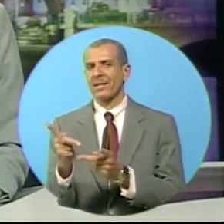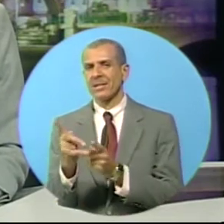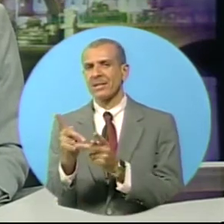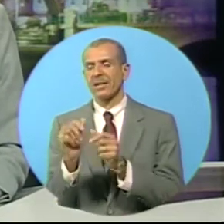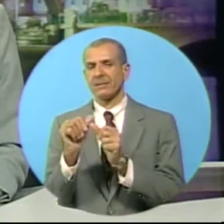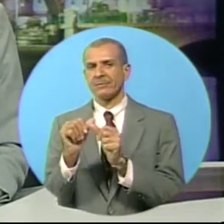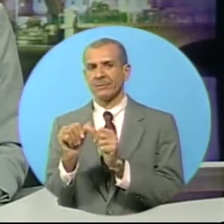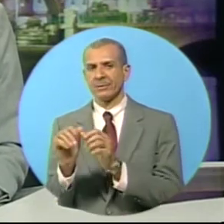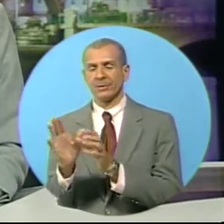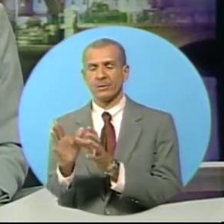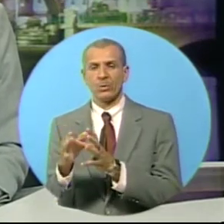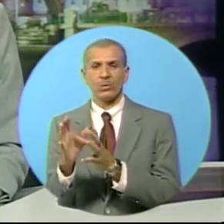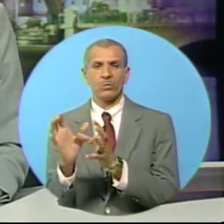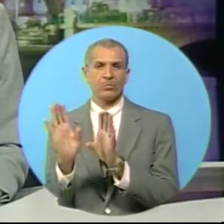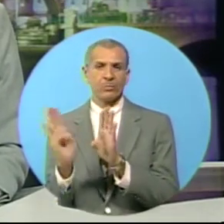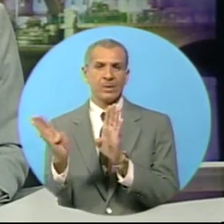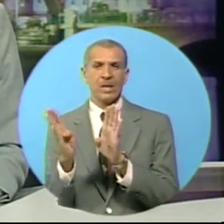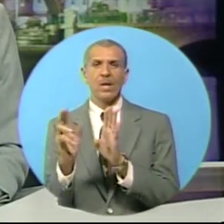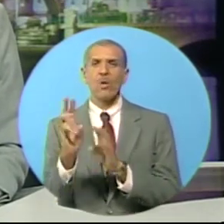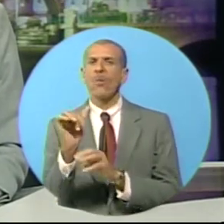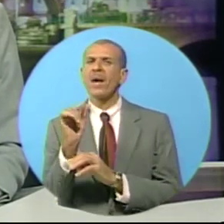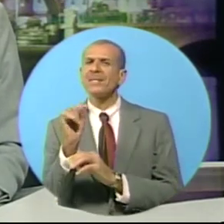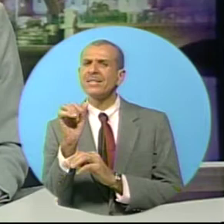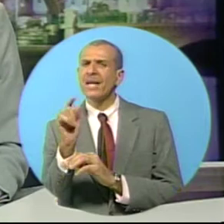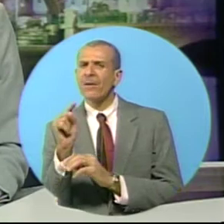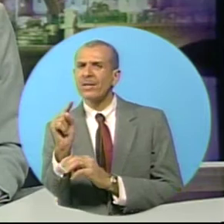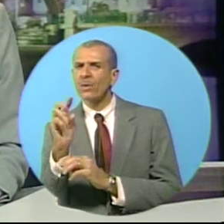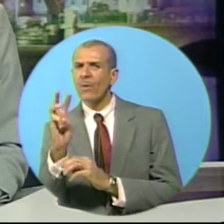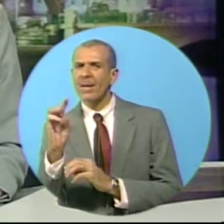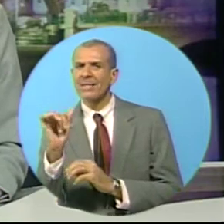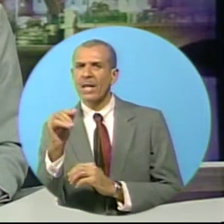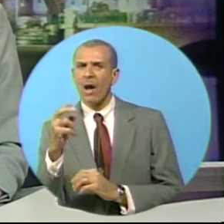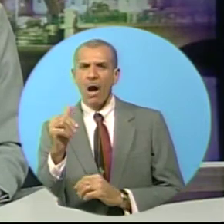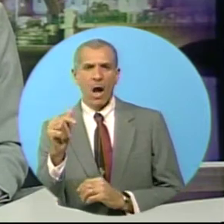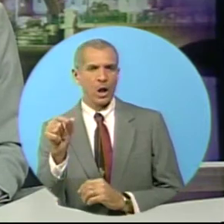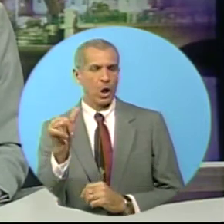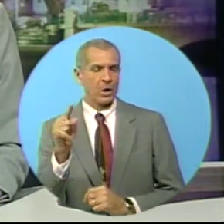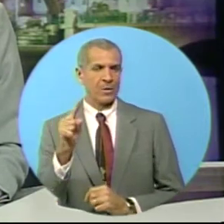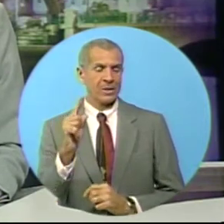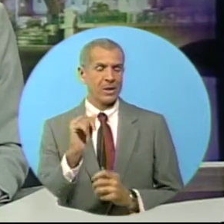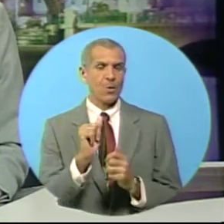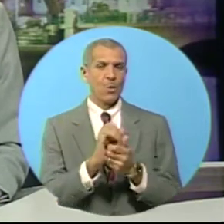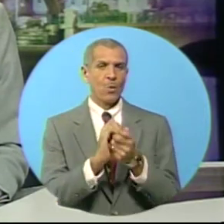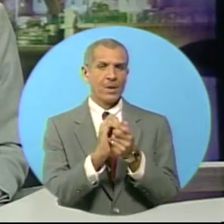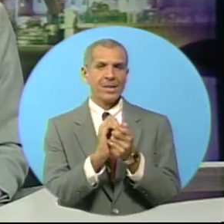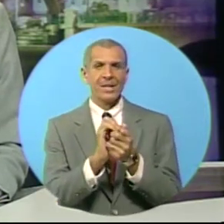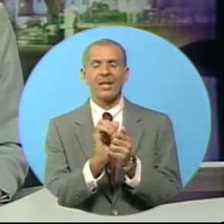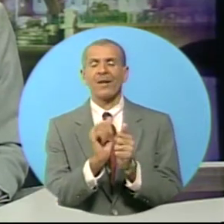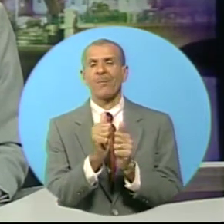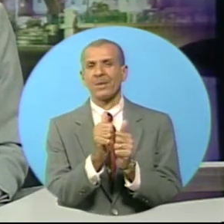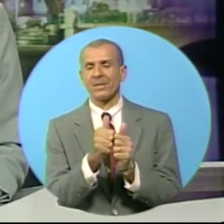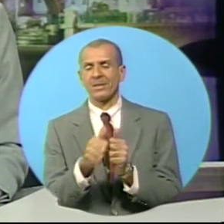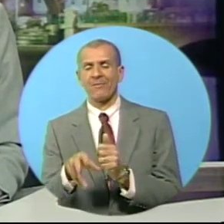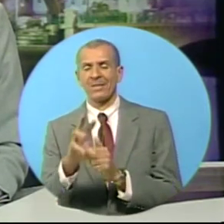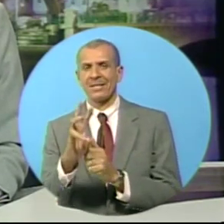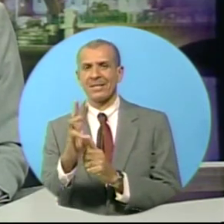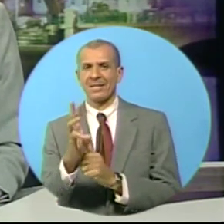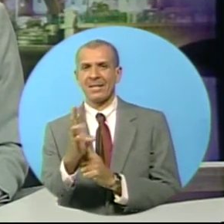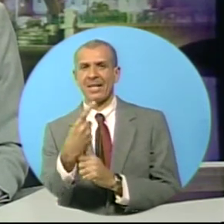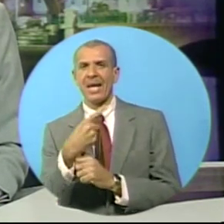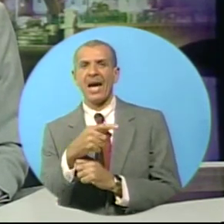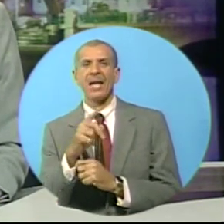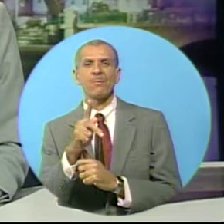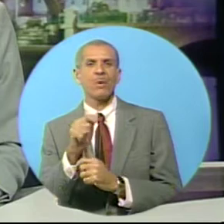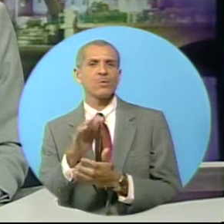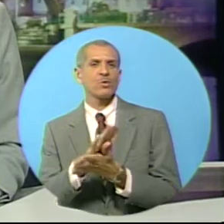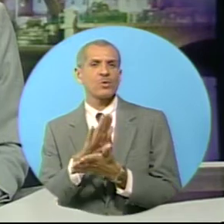defending champs West Terrace, Wesley Hall and Gordon Greenwich won their round of 16 games today in the Guardian Group Herman Griffith Primary School's